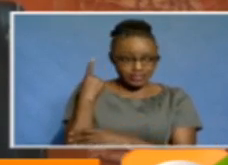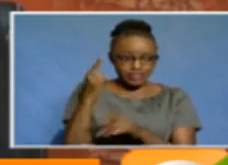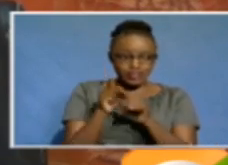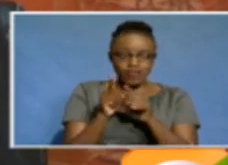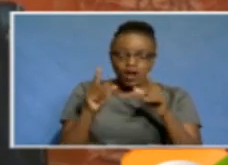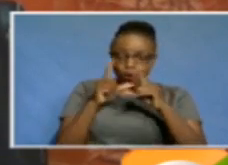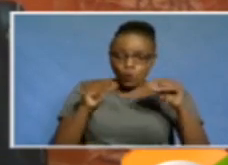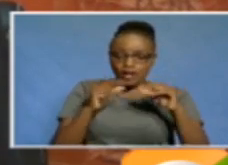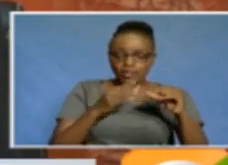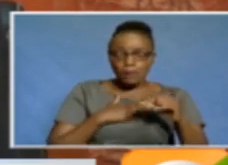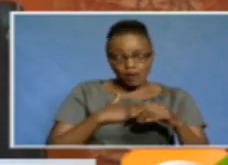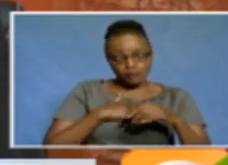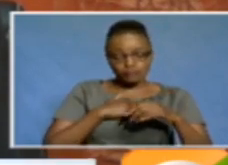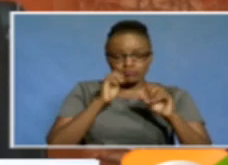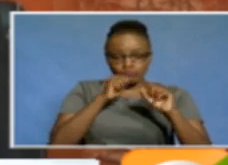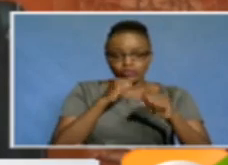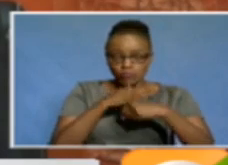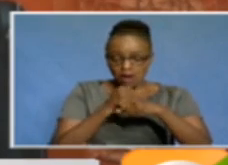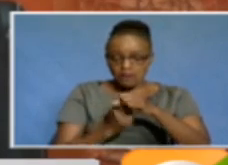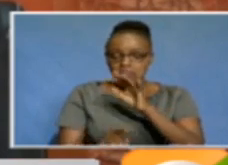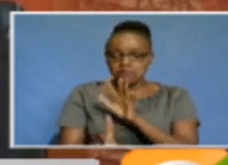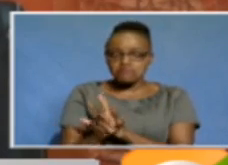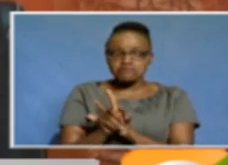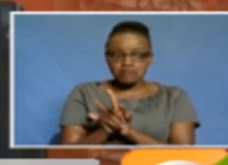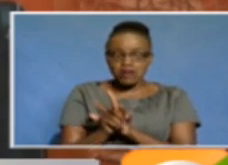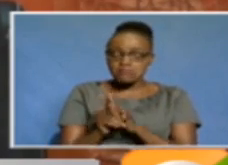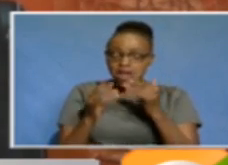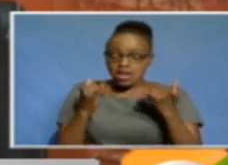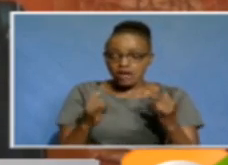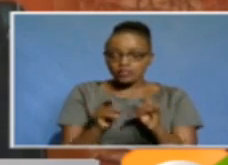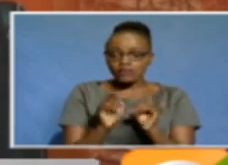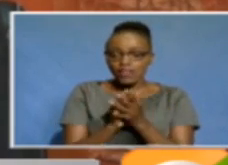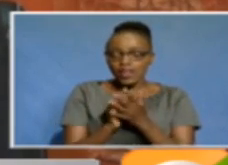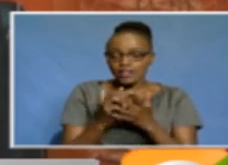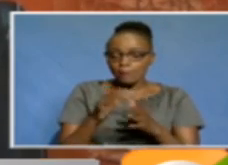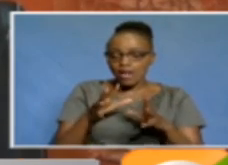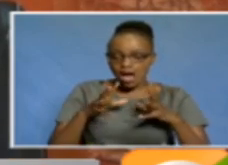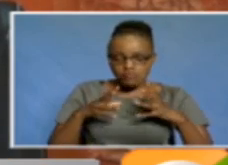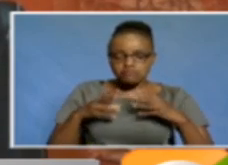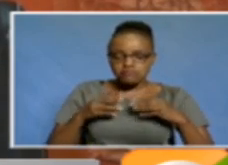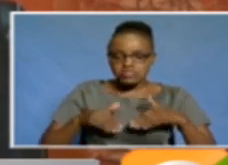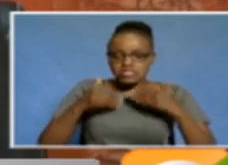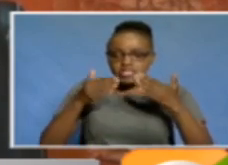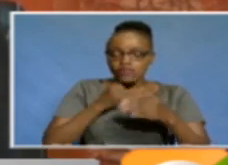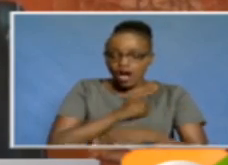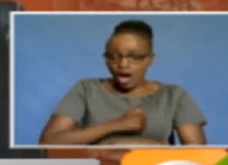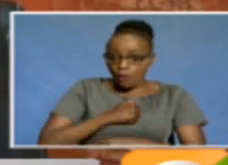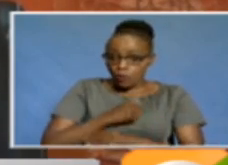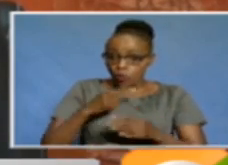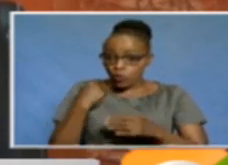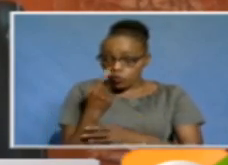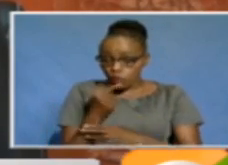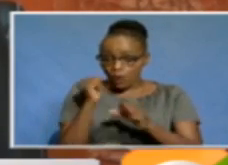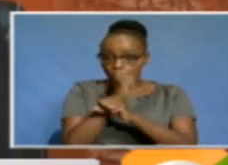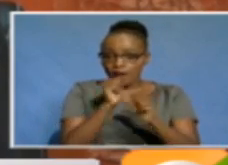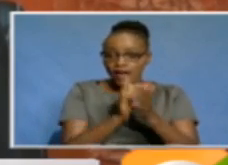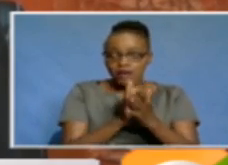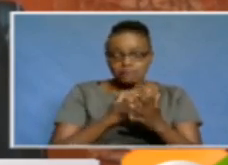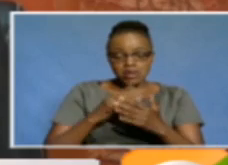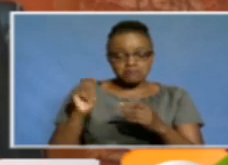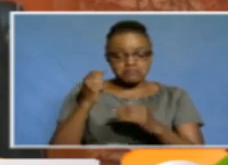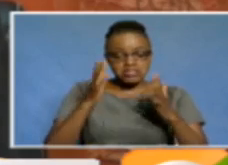may have created. I hereby reiterate that apology to the president and my fellow